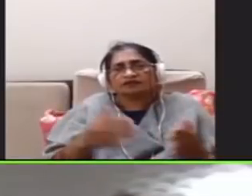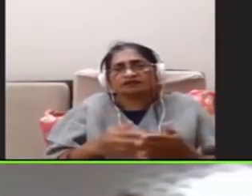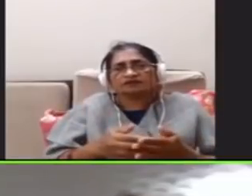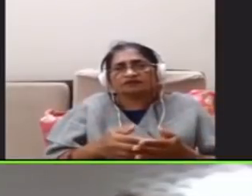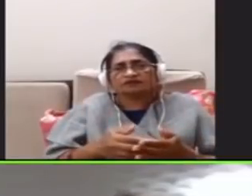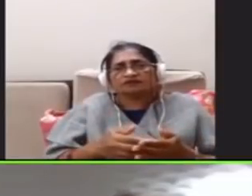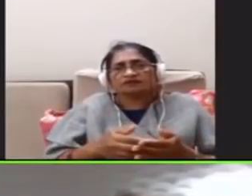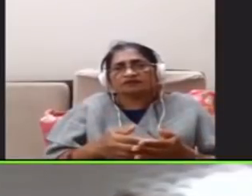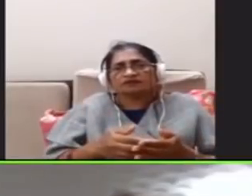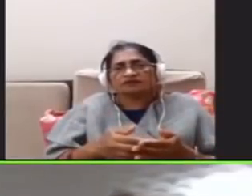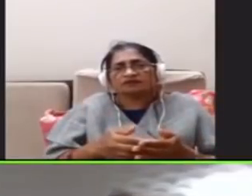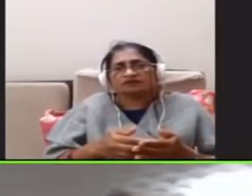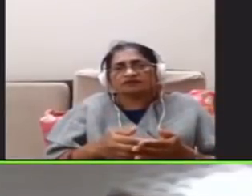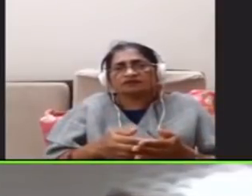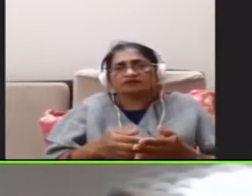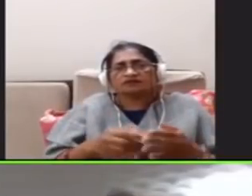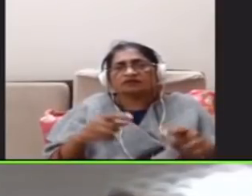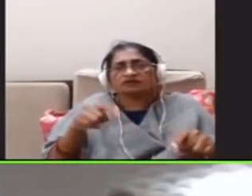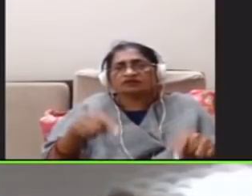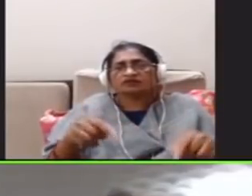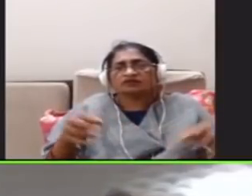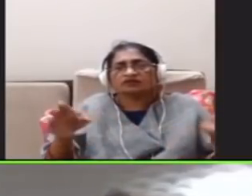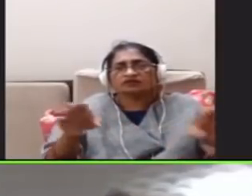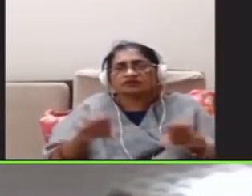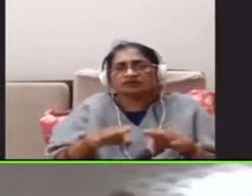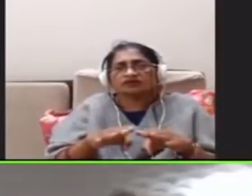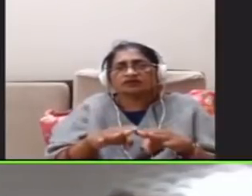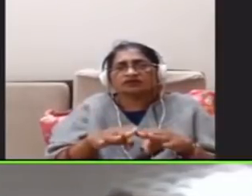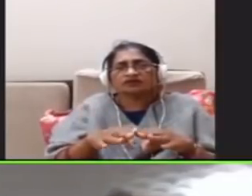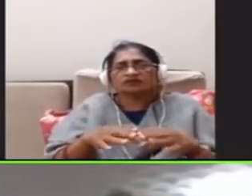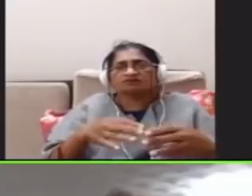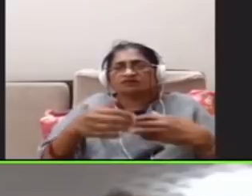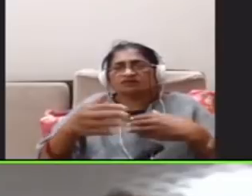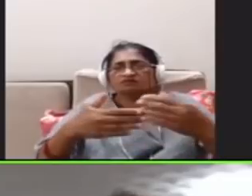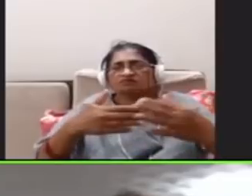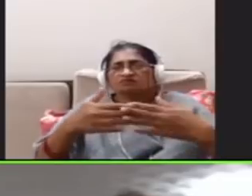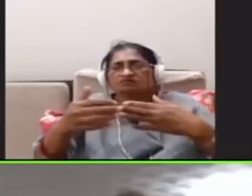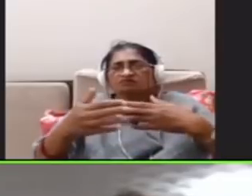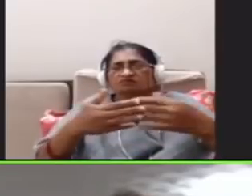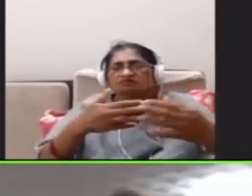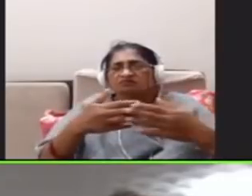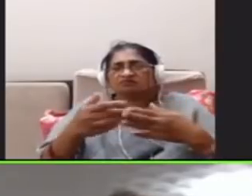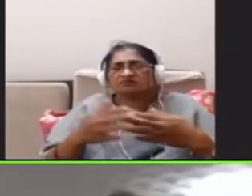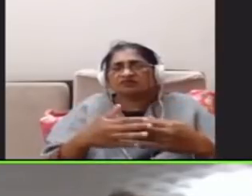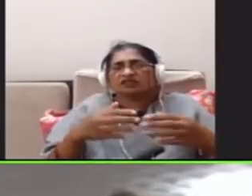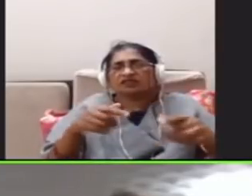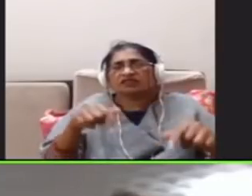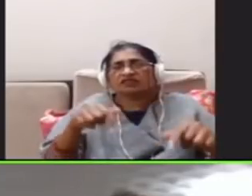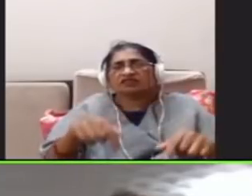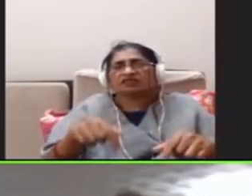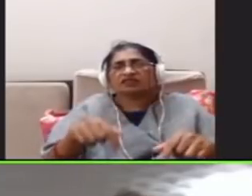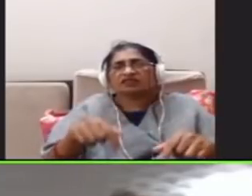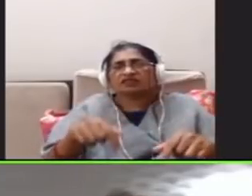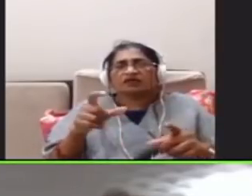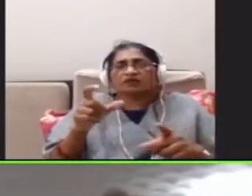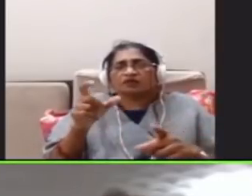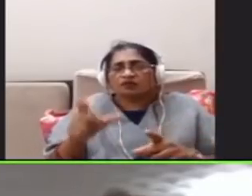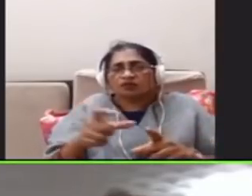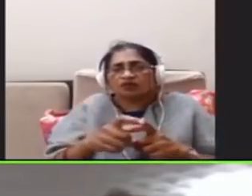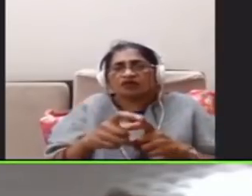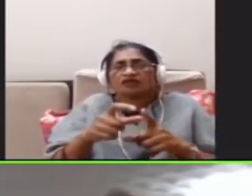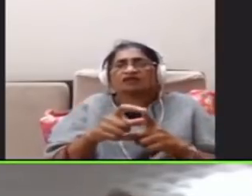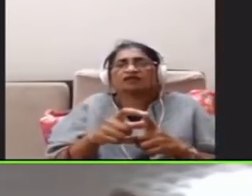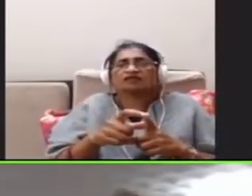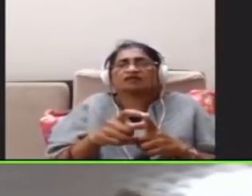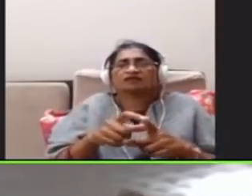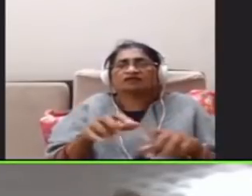Just to round off, I think flexibility is a key word here. I mean, in this current state